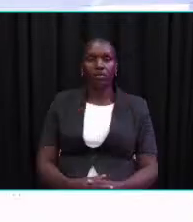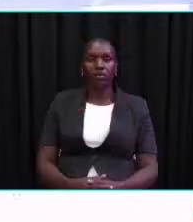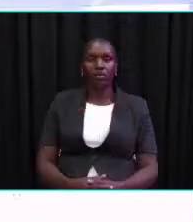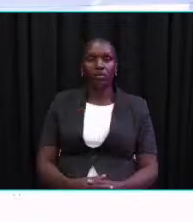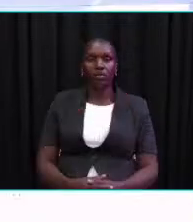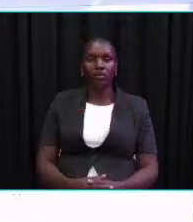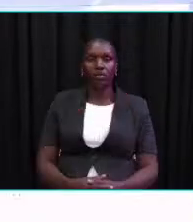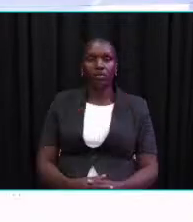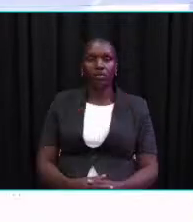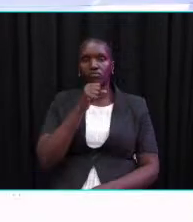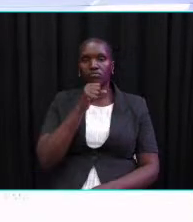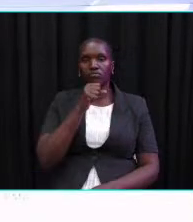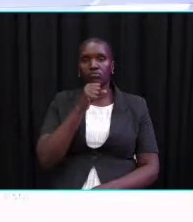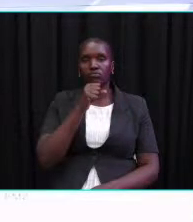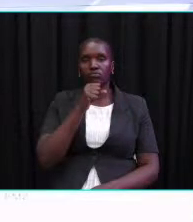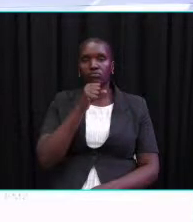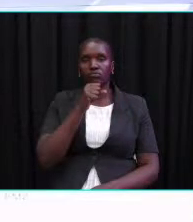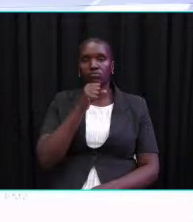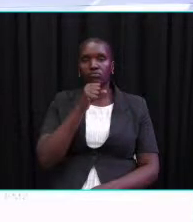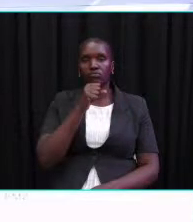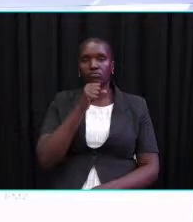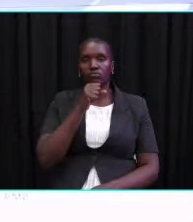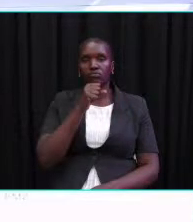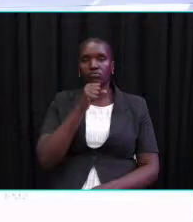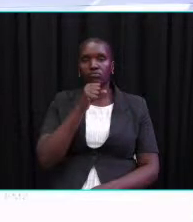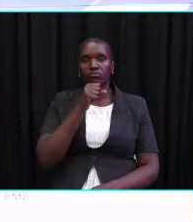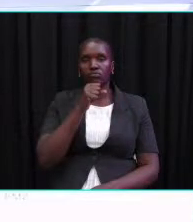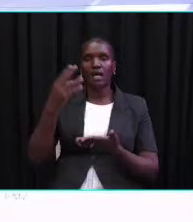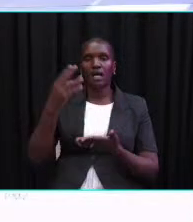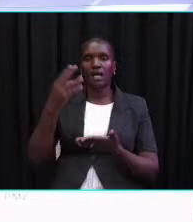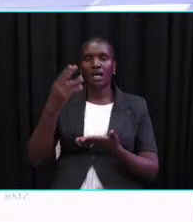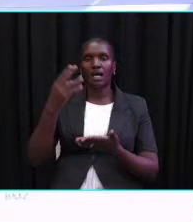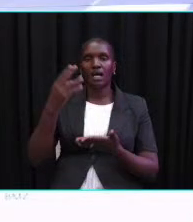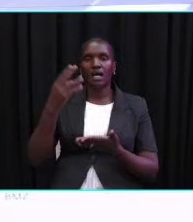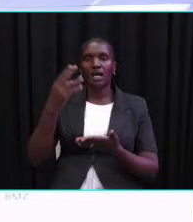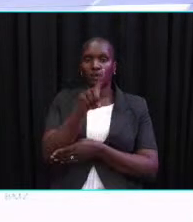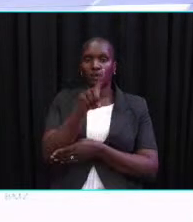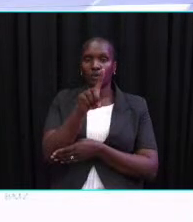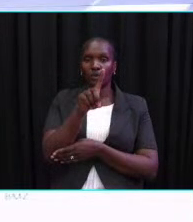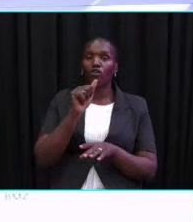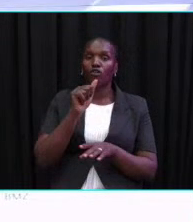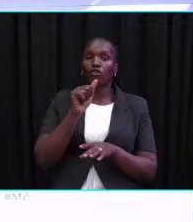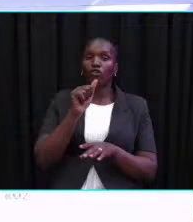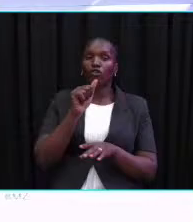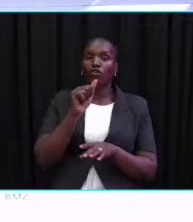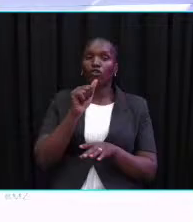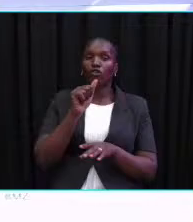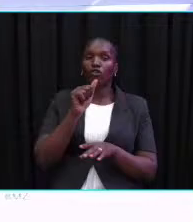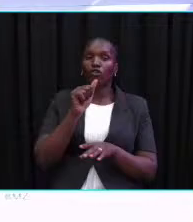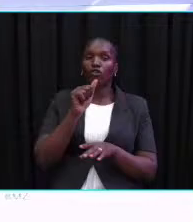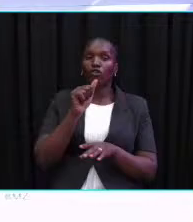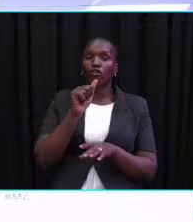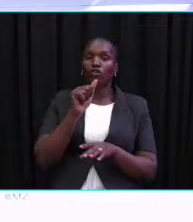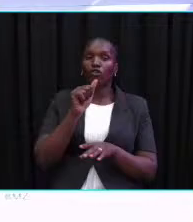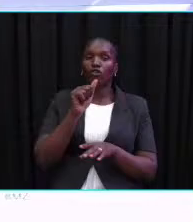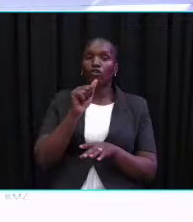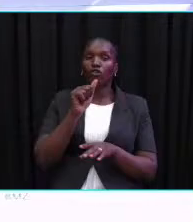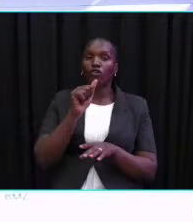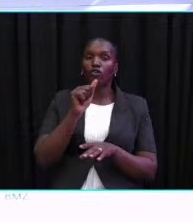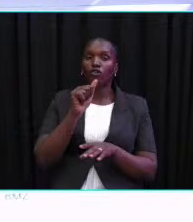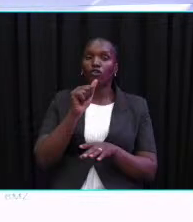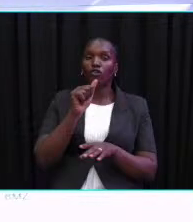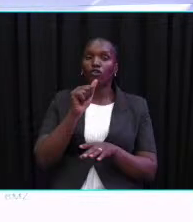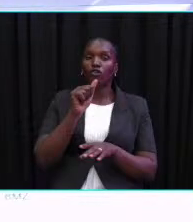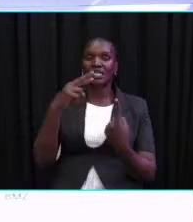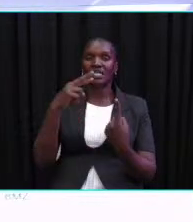From a treasury perspective, how central is the blue economy to achieving Kenya's